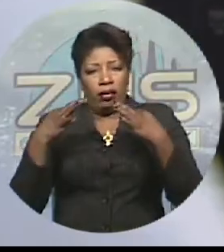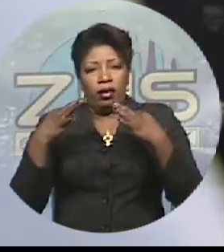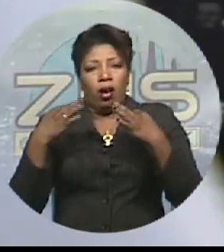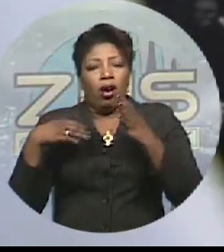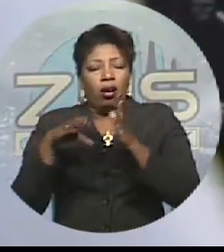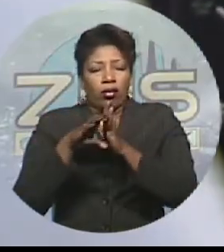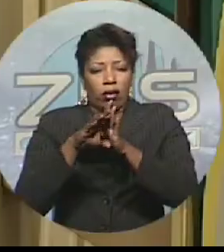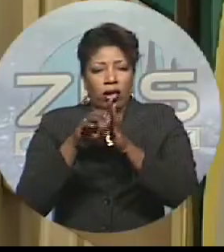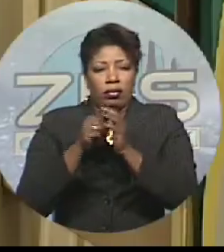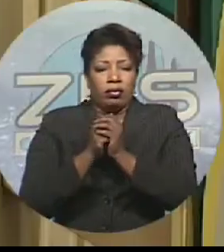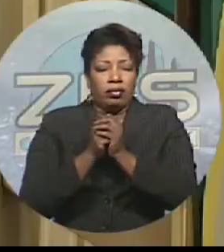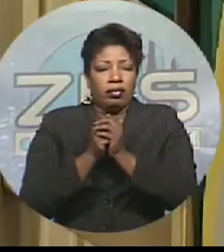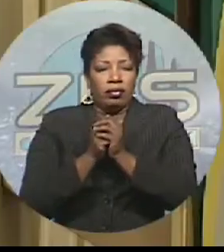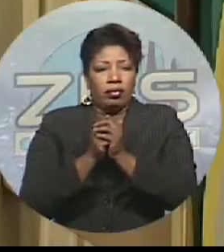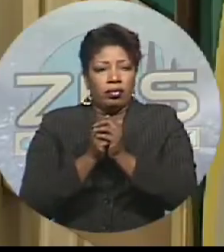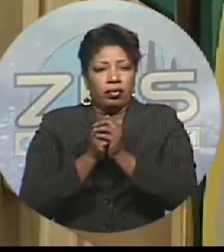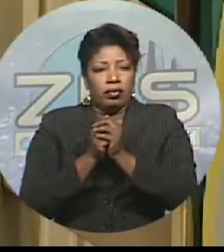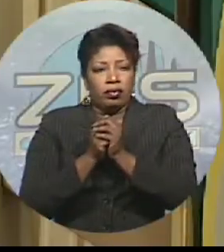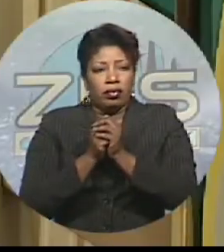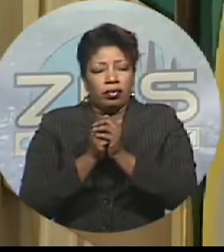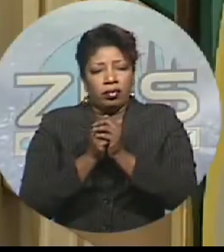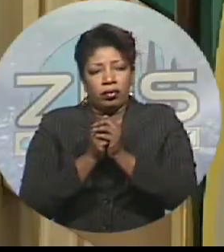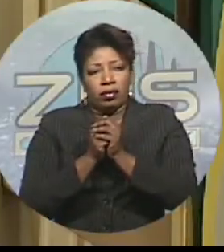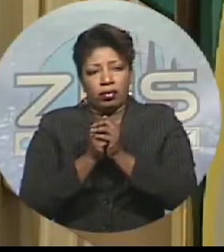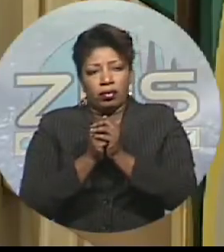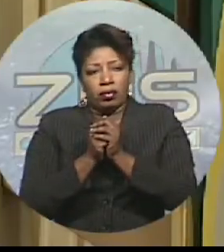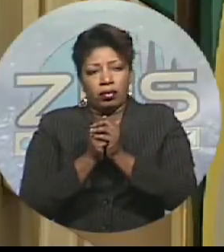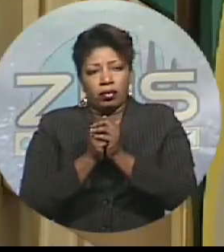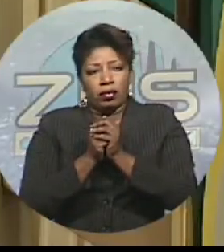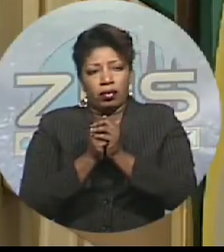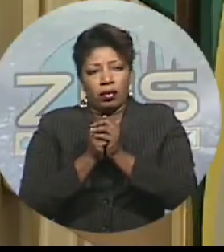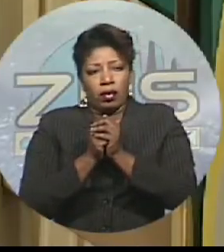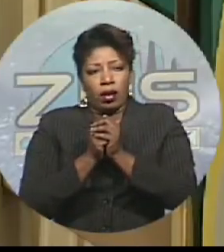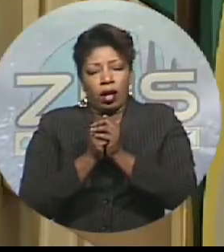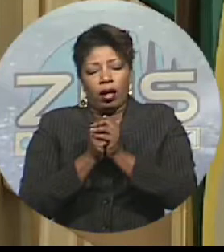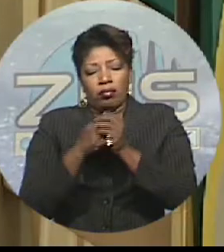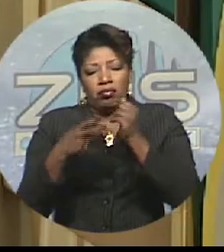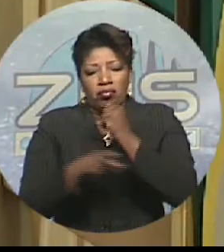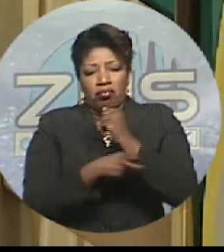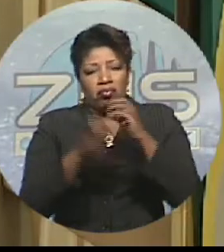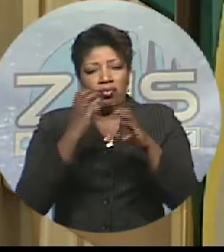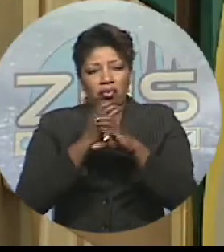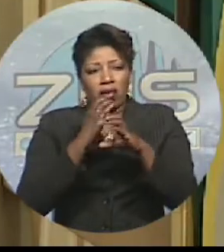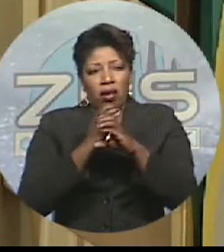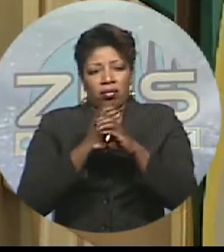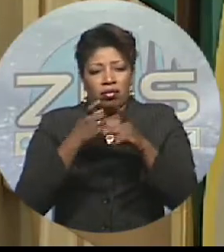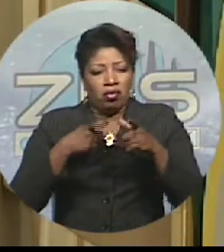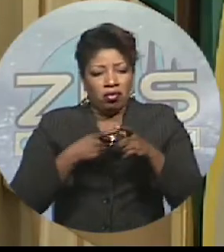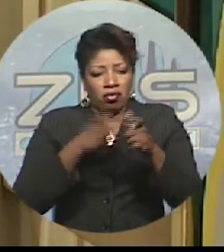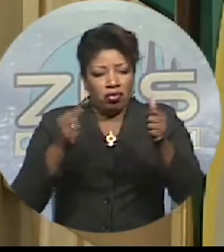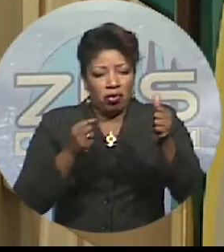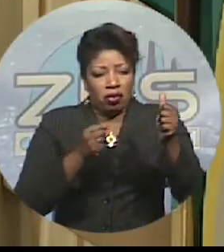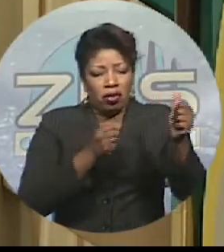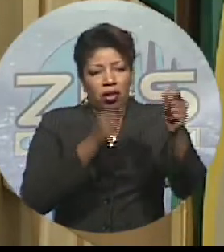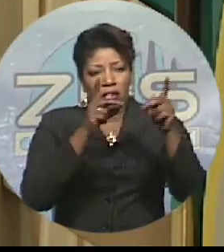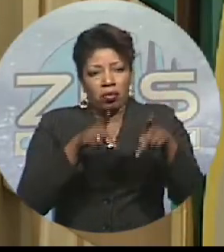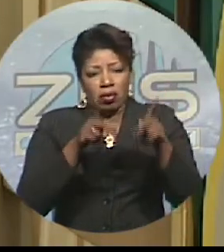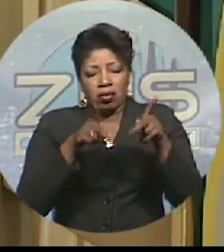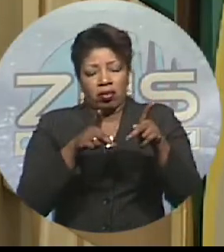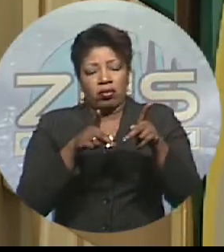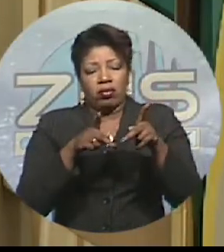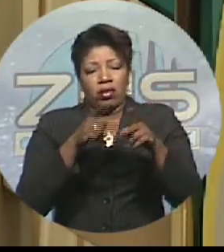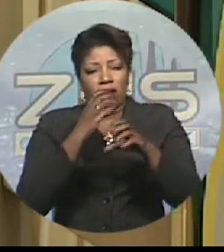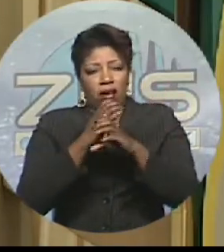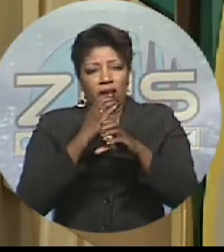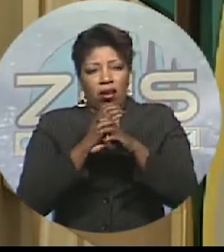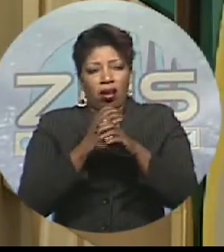socialized into today. Grand theft auto. You run people down with a car, you slit somebody's throat, you